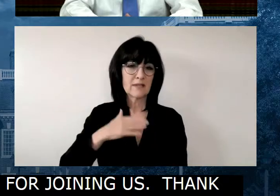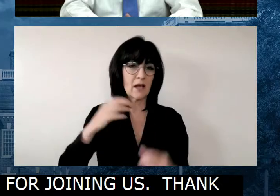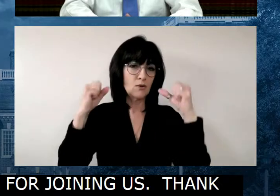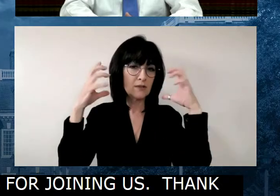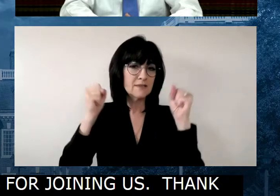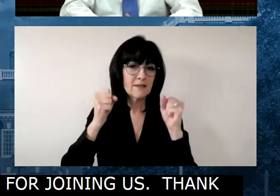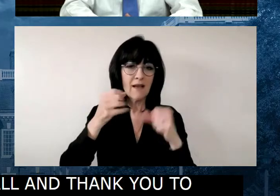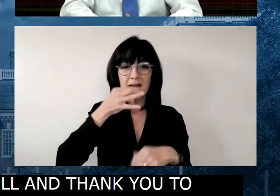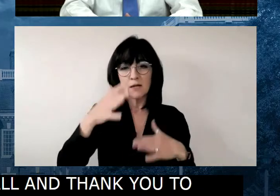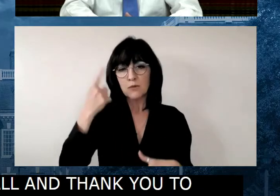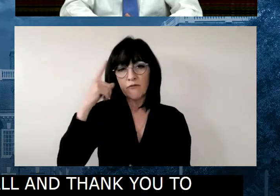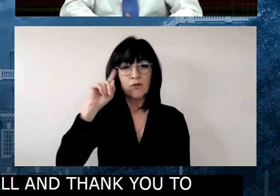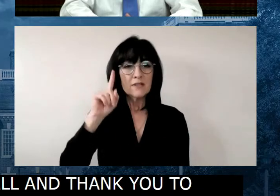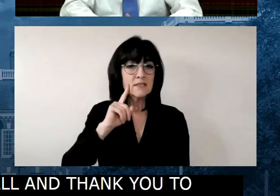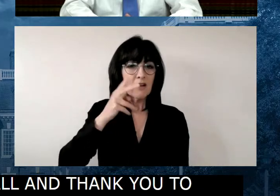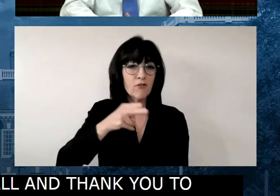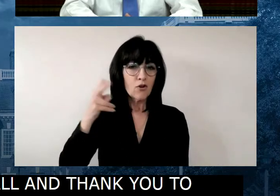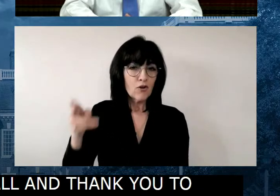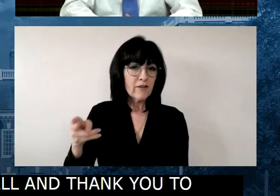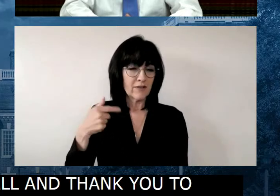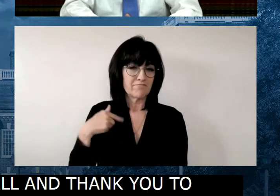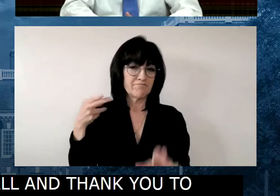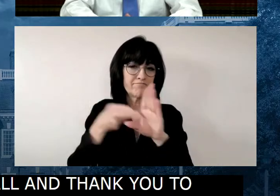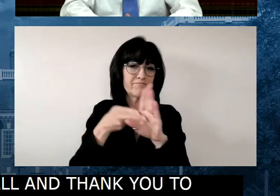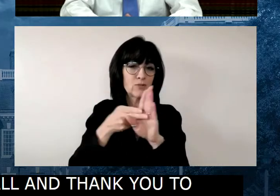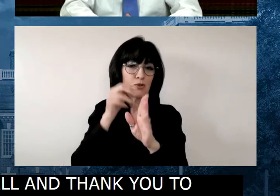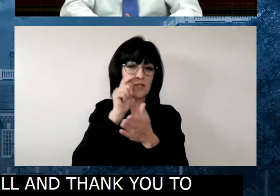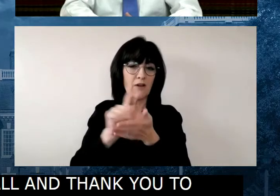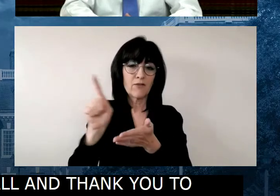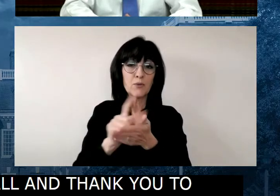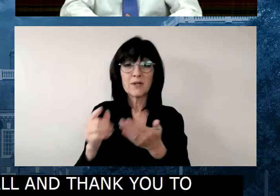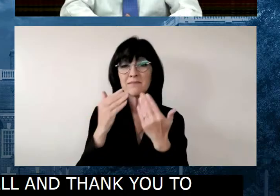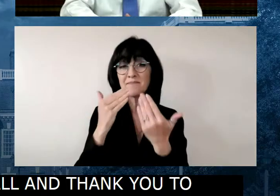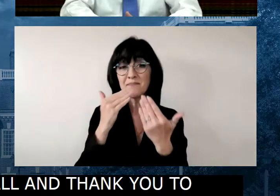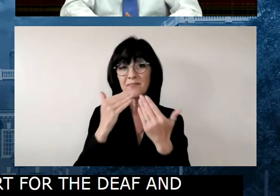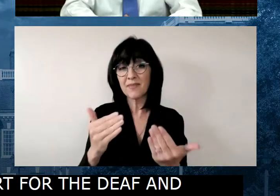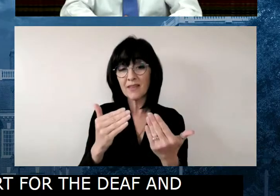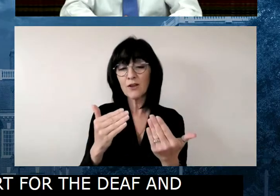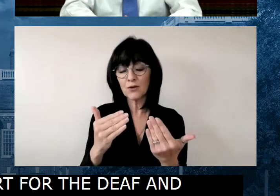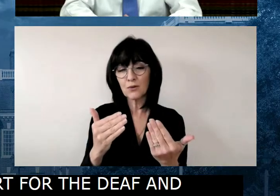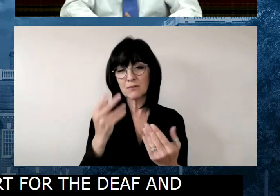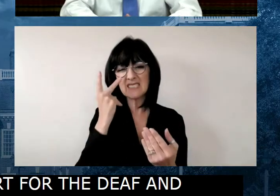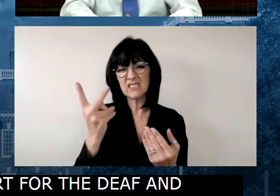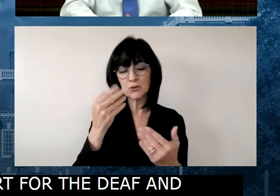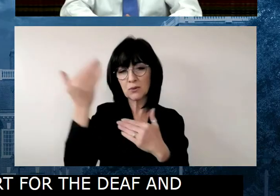the deaf and hard of hearing and joins us every week. Thank you very much. We'll see you next time.